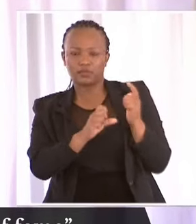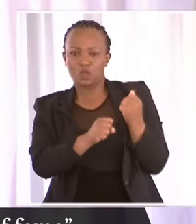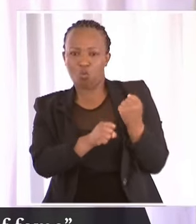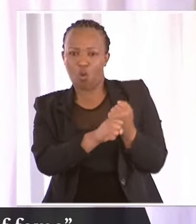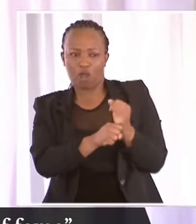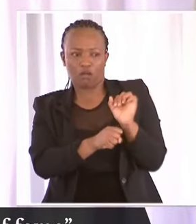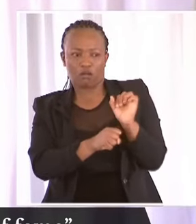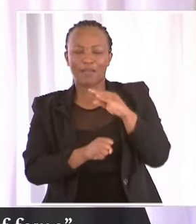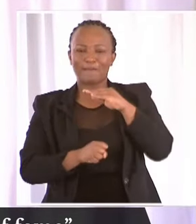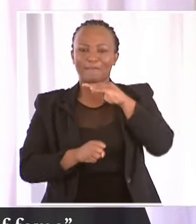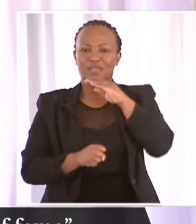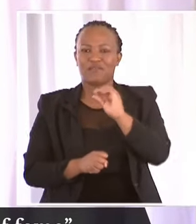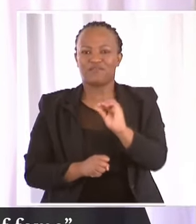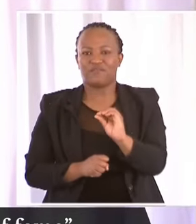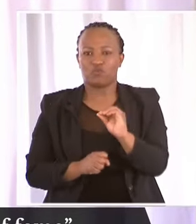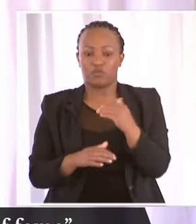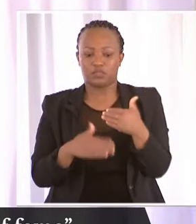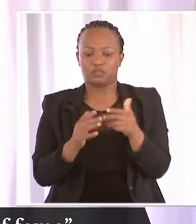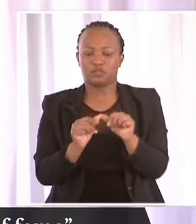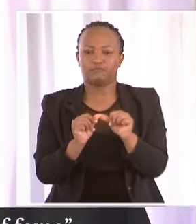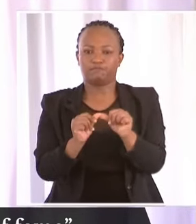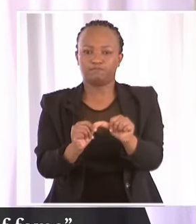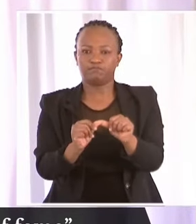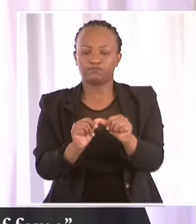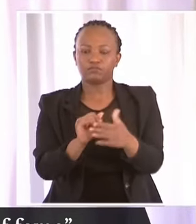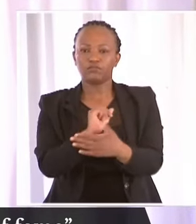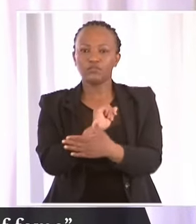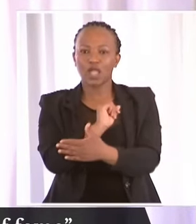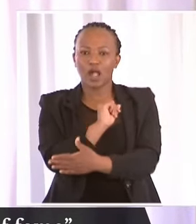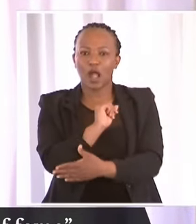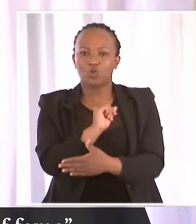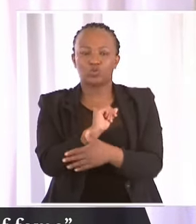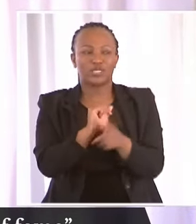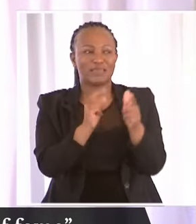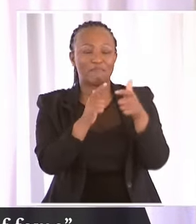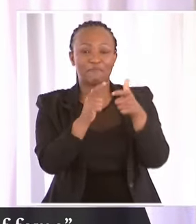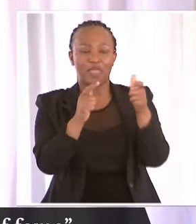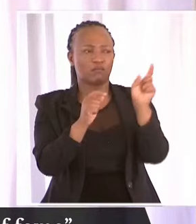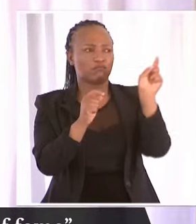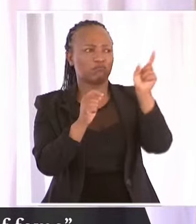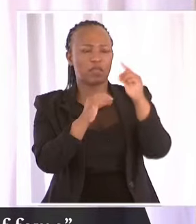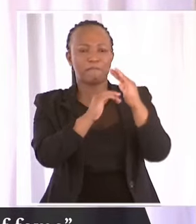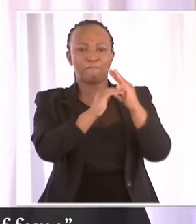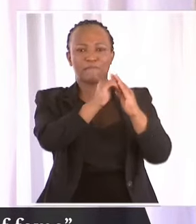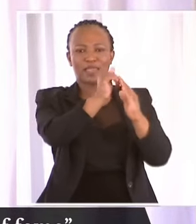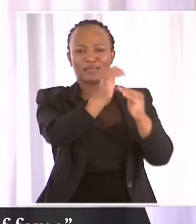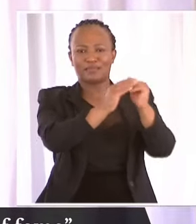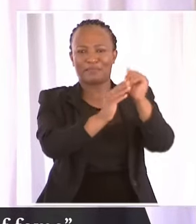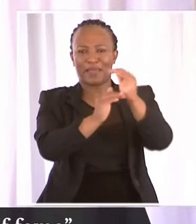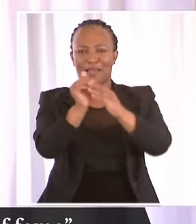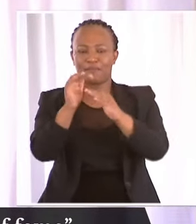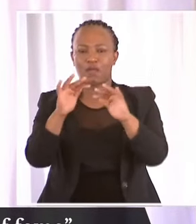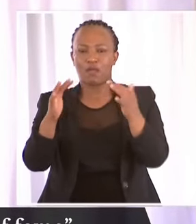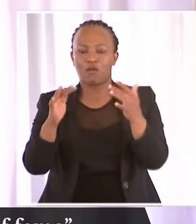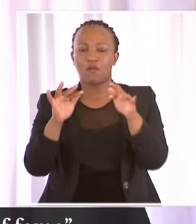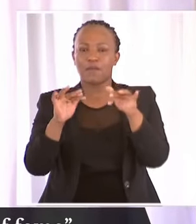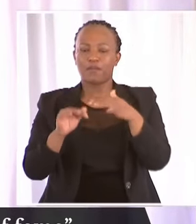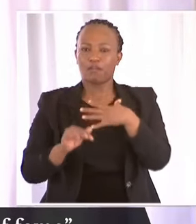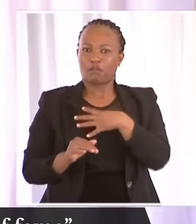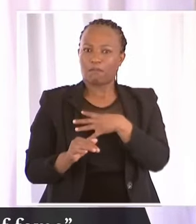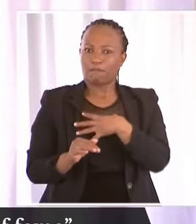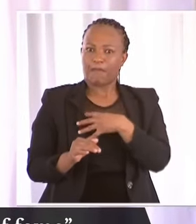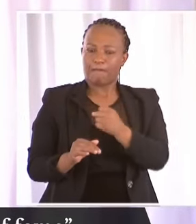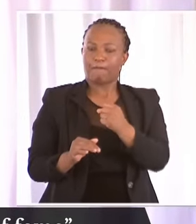meaning. Great nations are built through the efforts of the courageous and